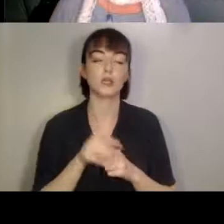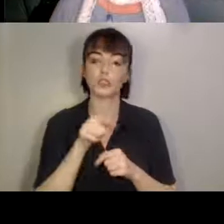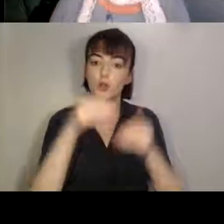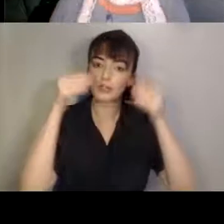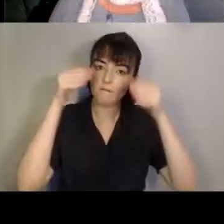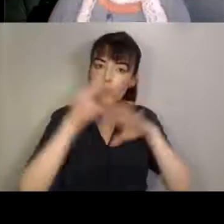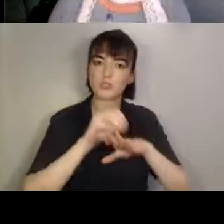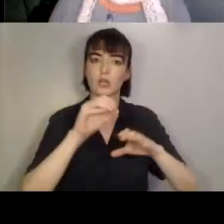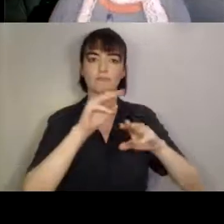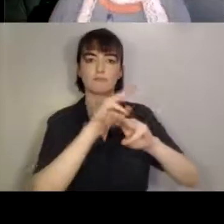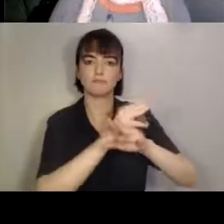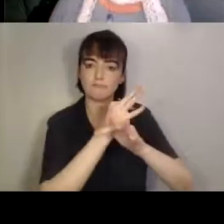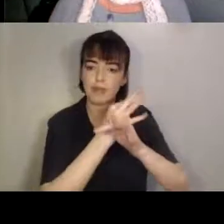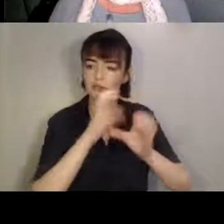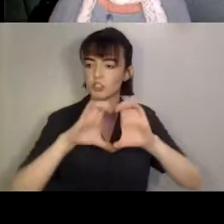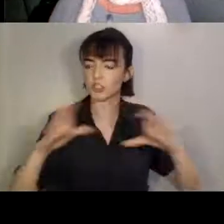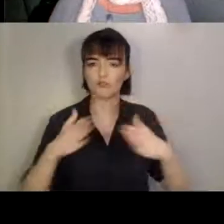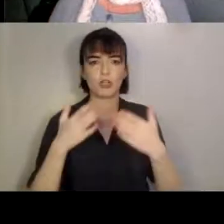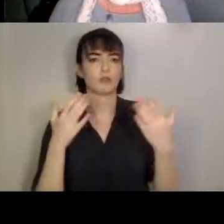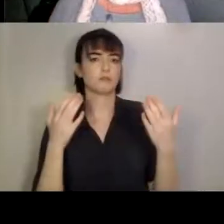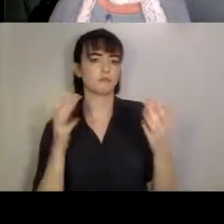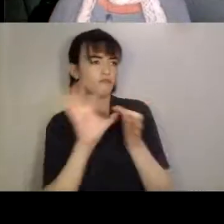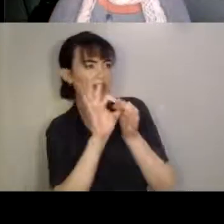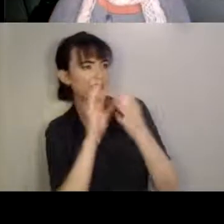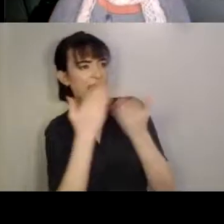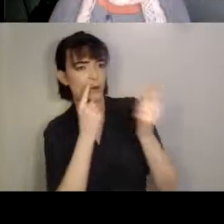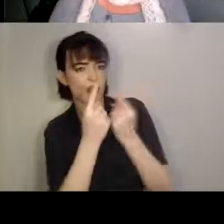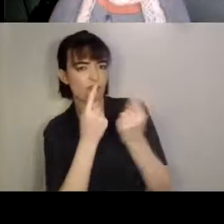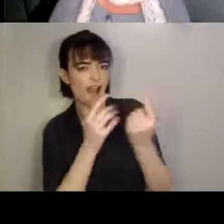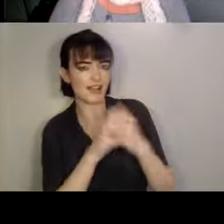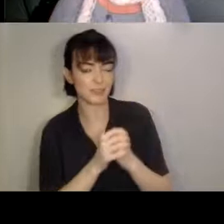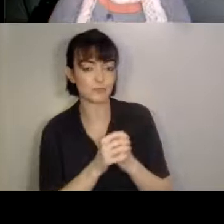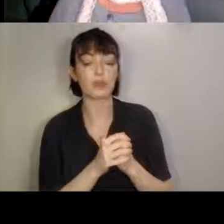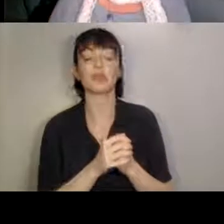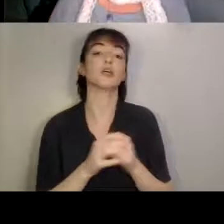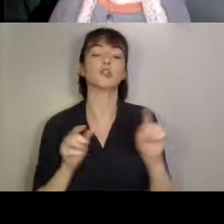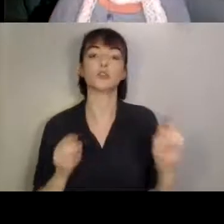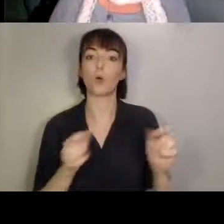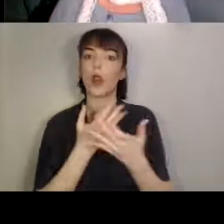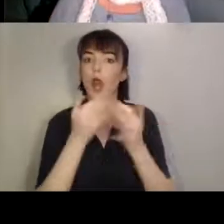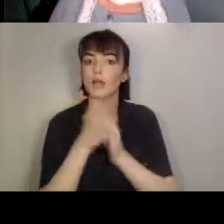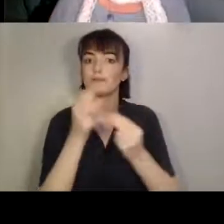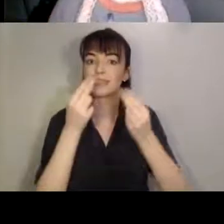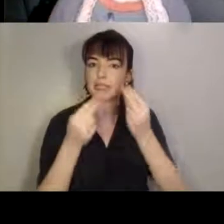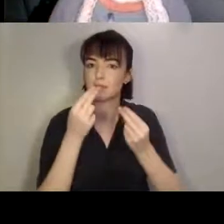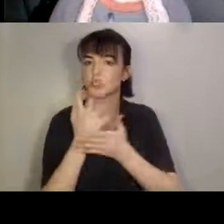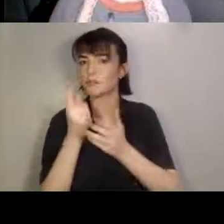interaction assessment that a lot of speech and language therapists, and I think probably teachers also engage